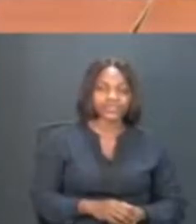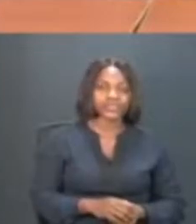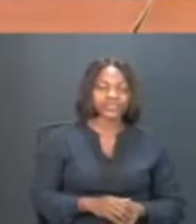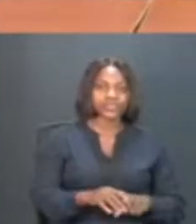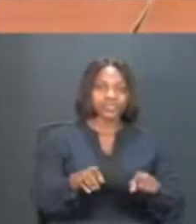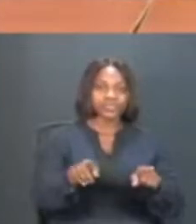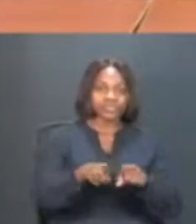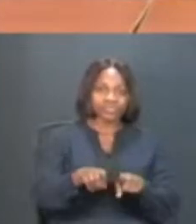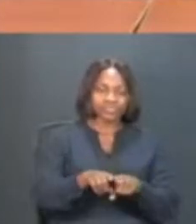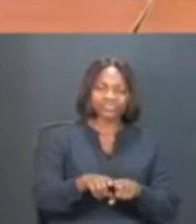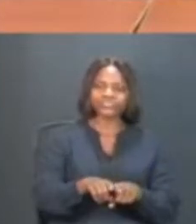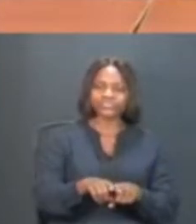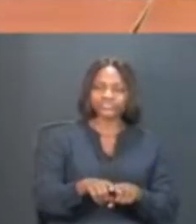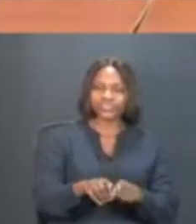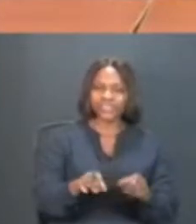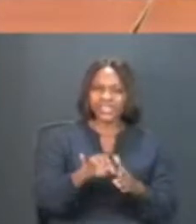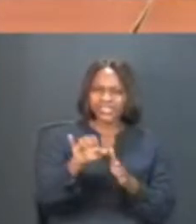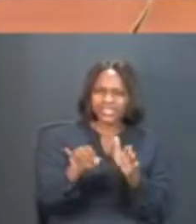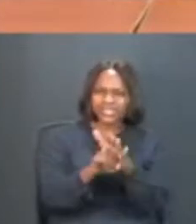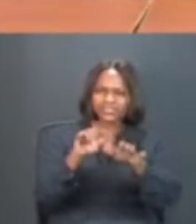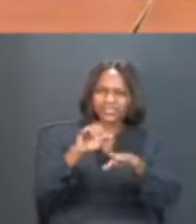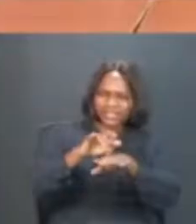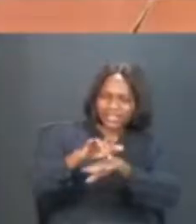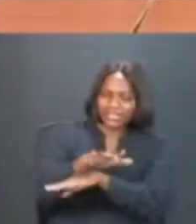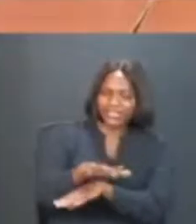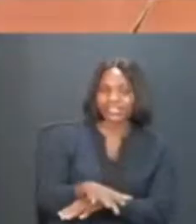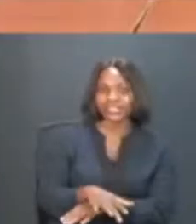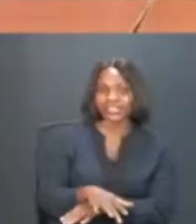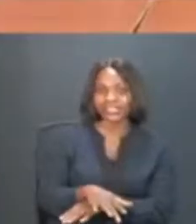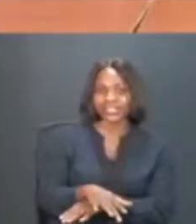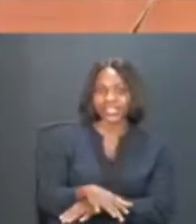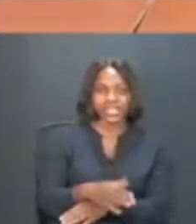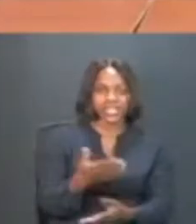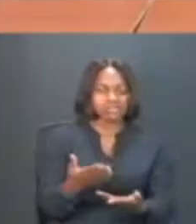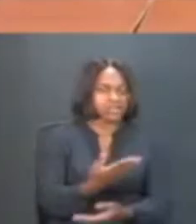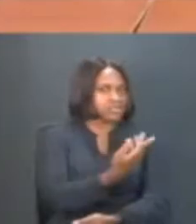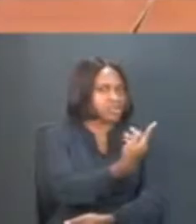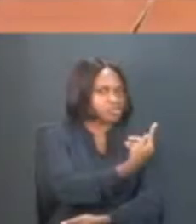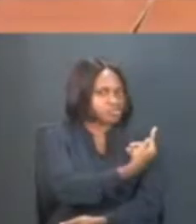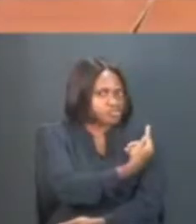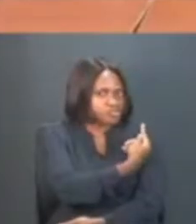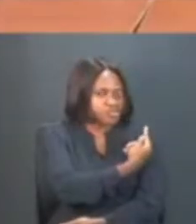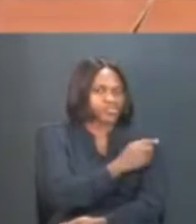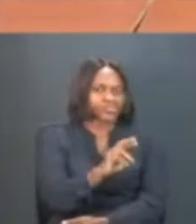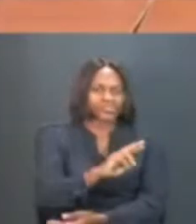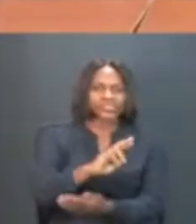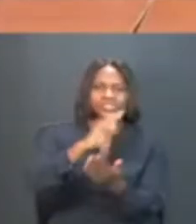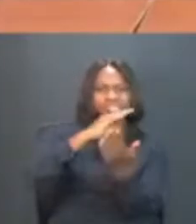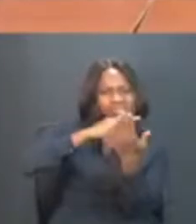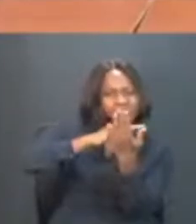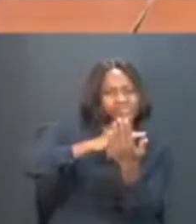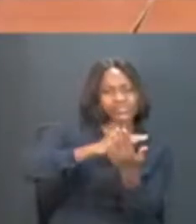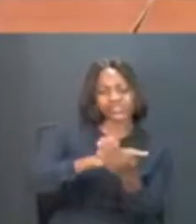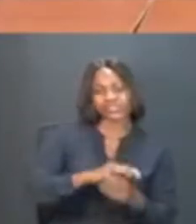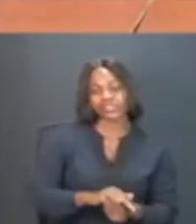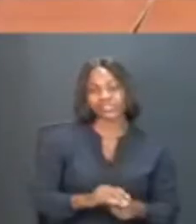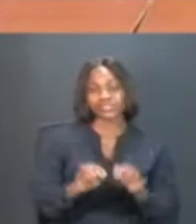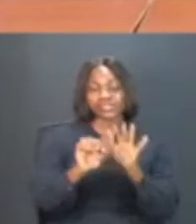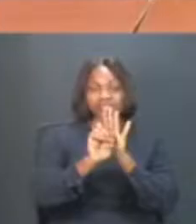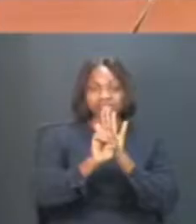making early diagnosis, and where possible, give vaccinations for prevention. For